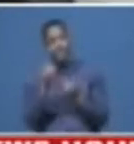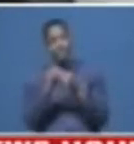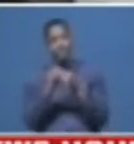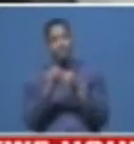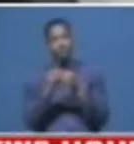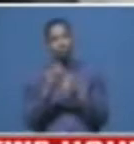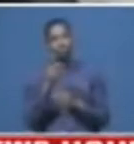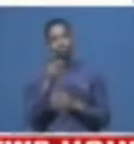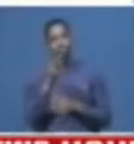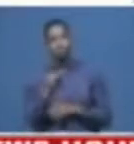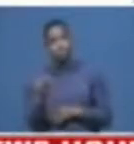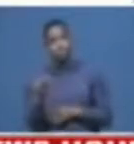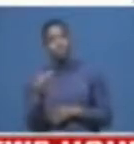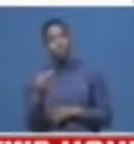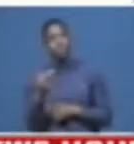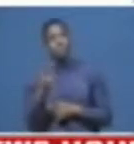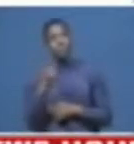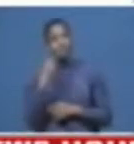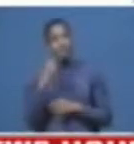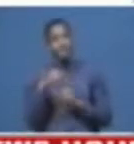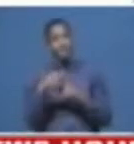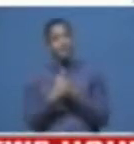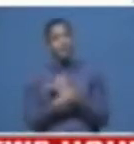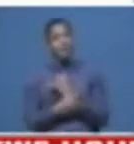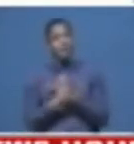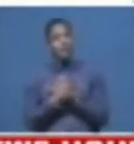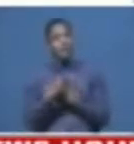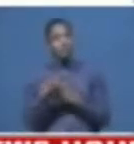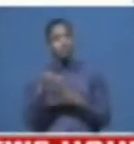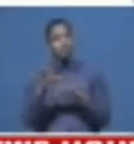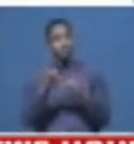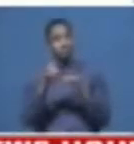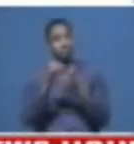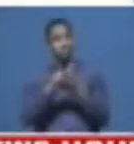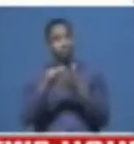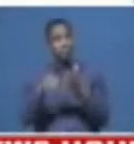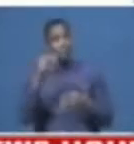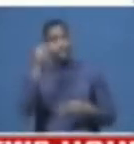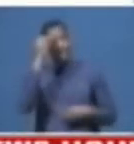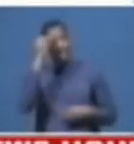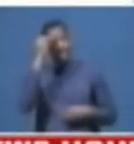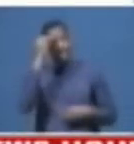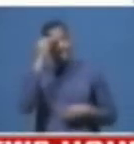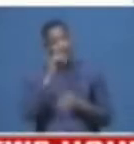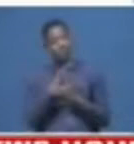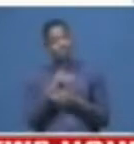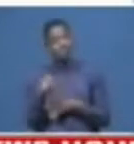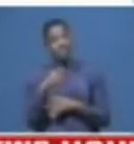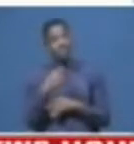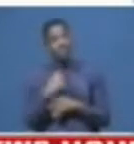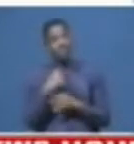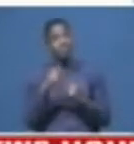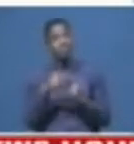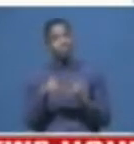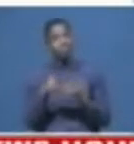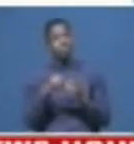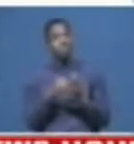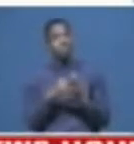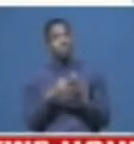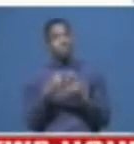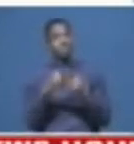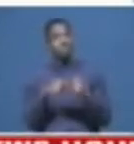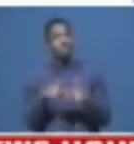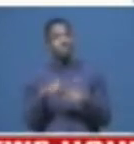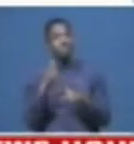domestic resources. If you look at the countries who've eliminated malaria, none of them have been able to do that